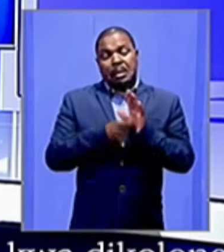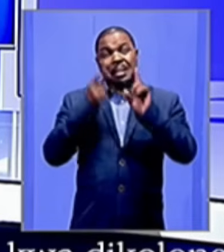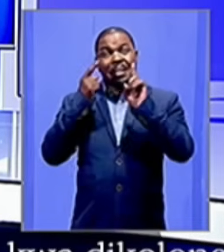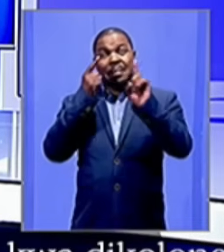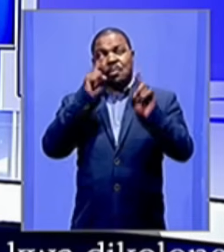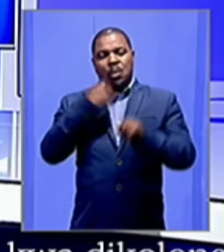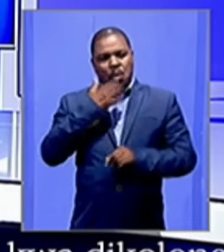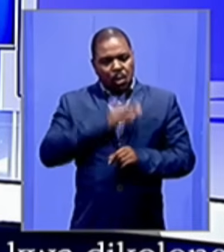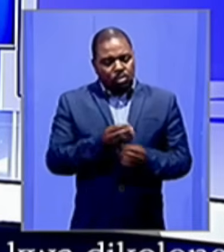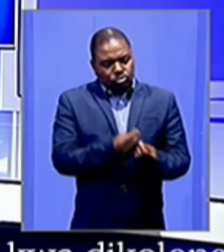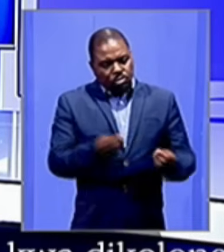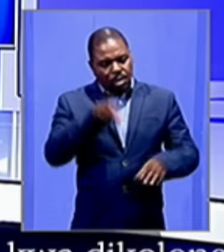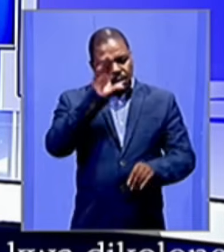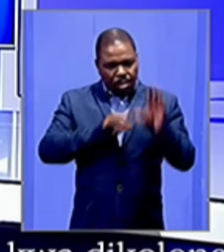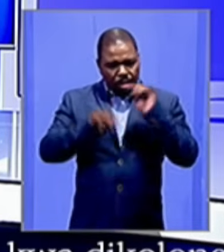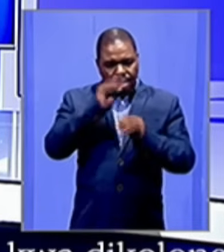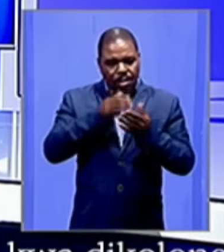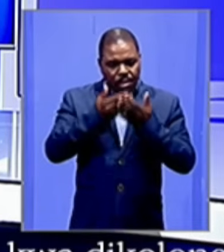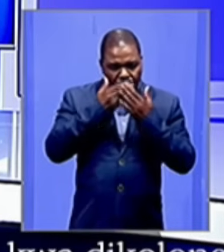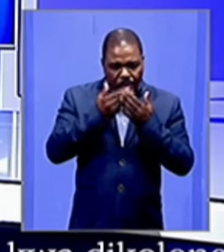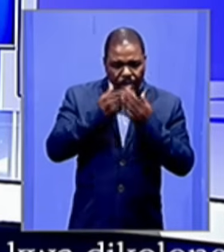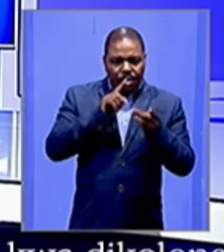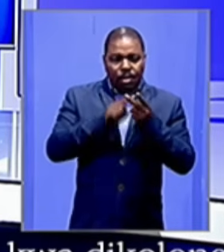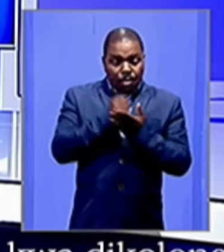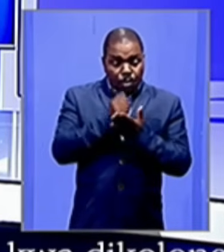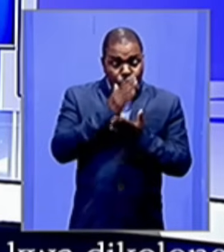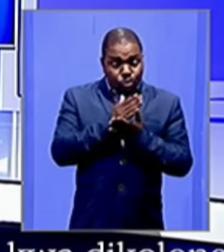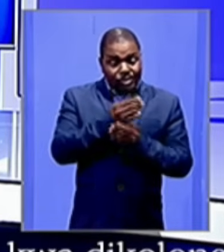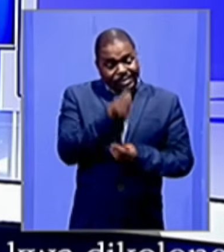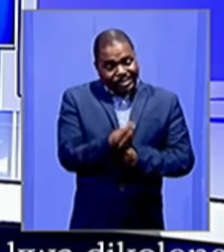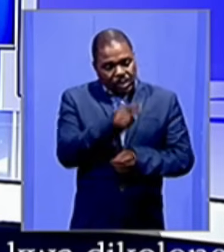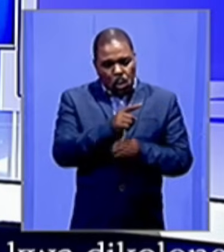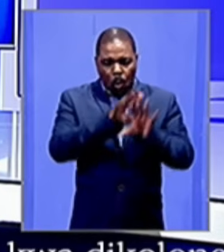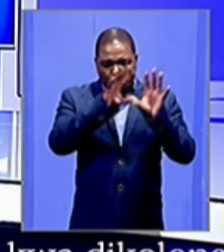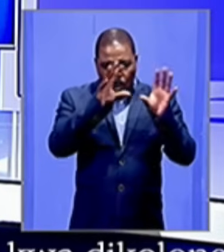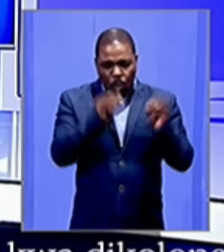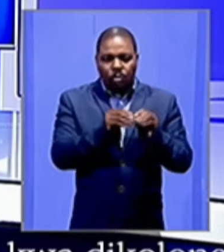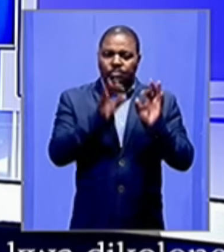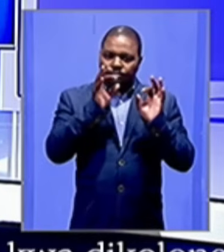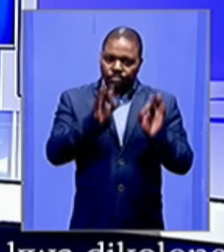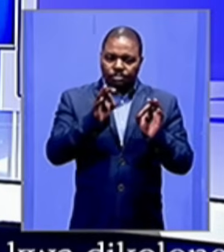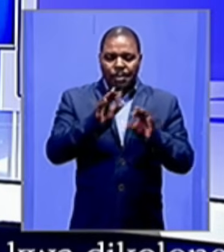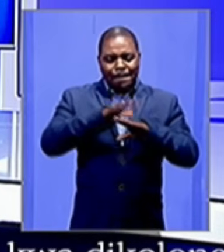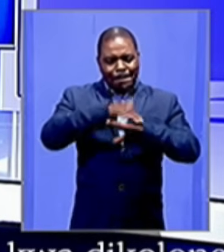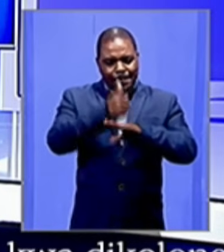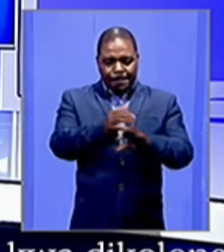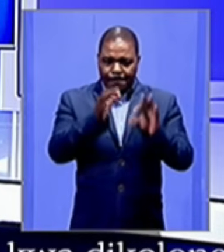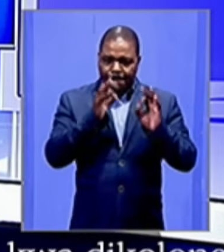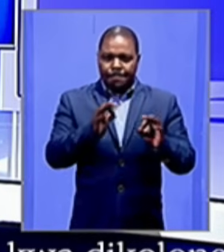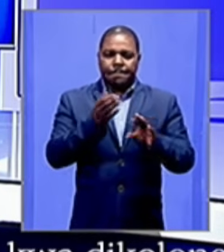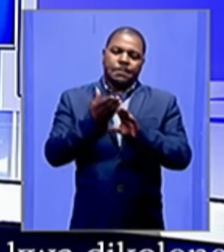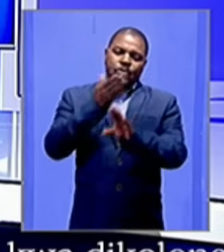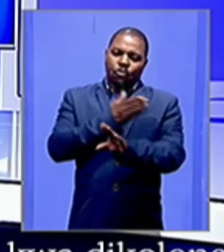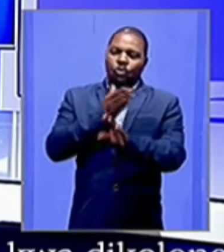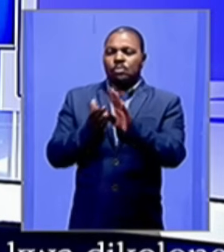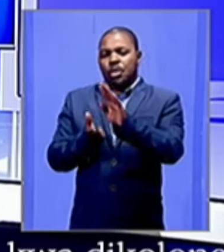godisa maitemogelo a go ithuta le go netefatsa gore ngwana mongwe le mongwe o amogela motheo o tsitsitseng go